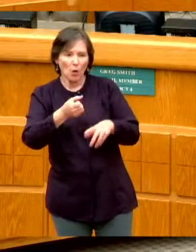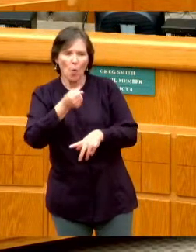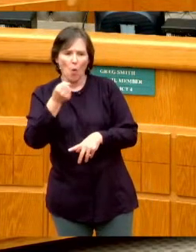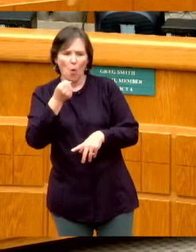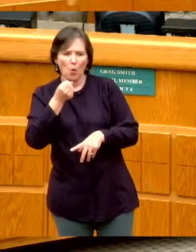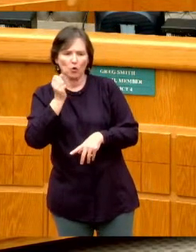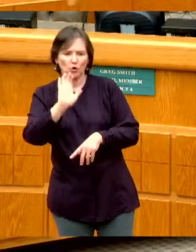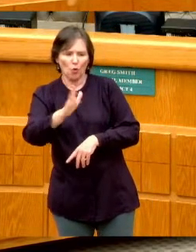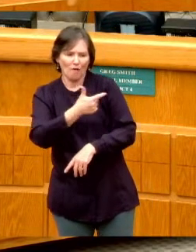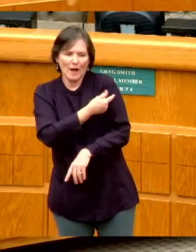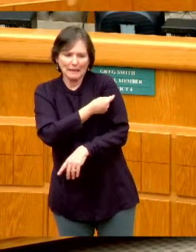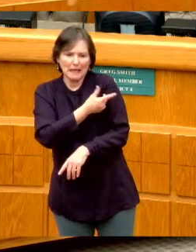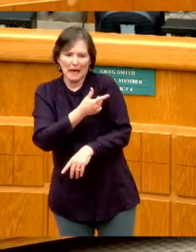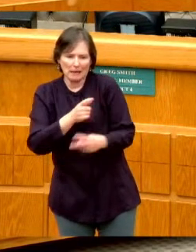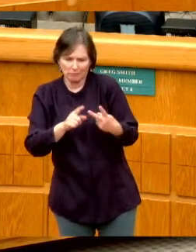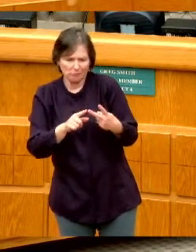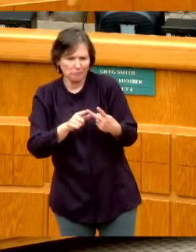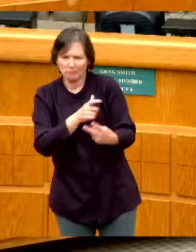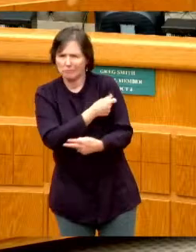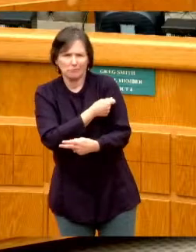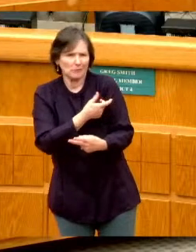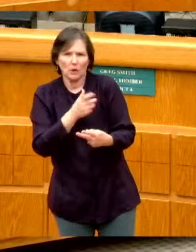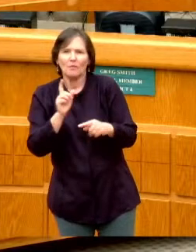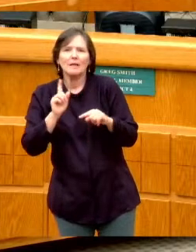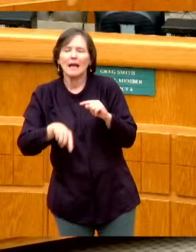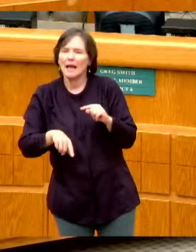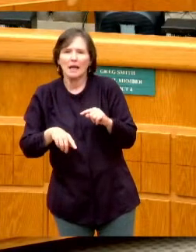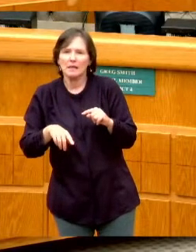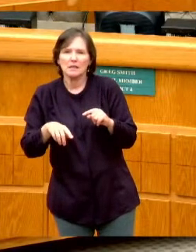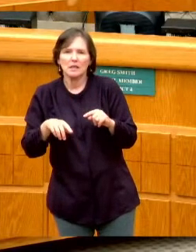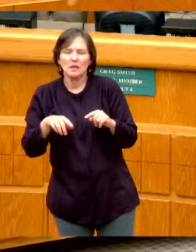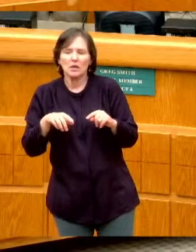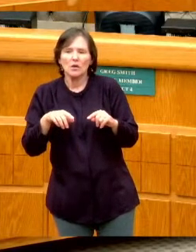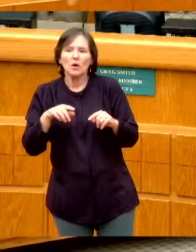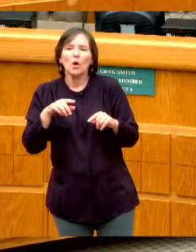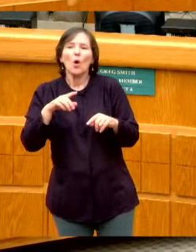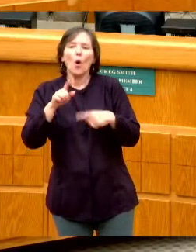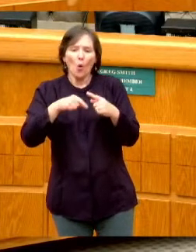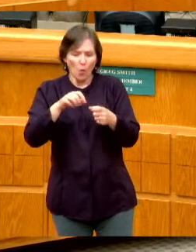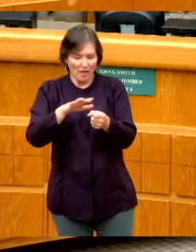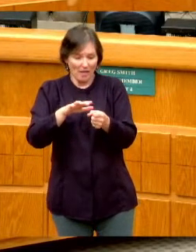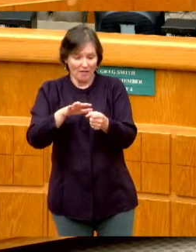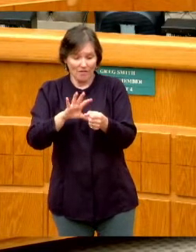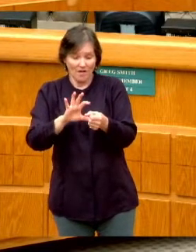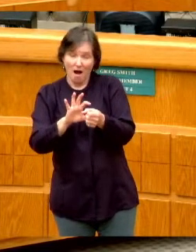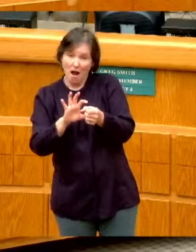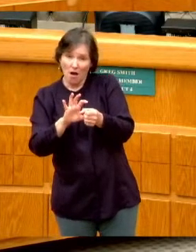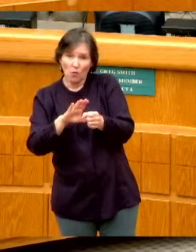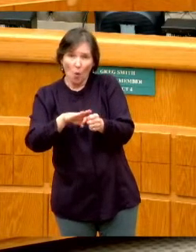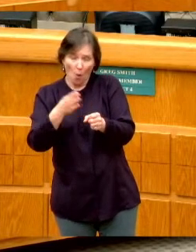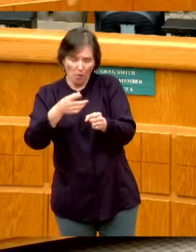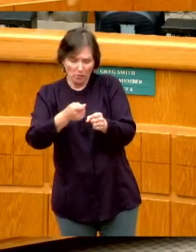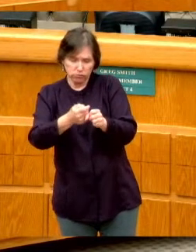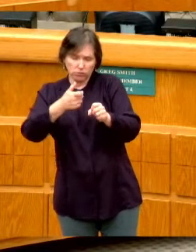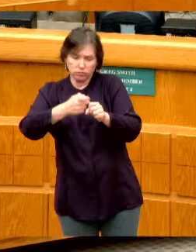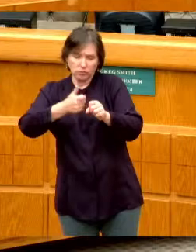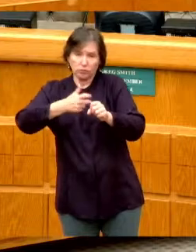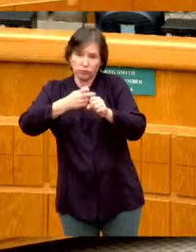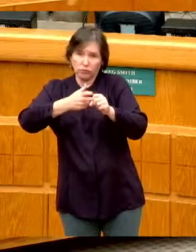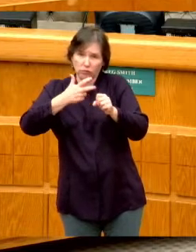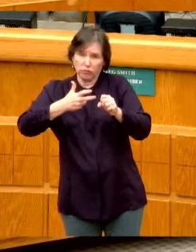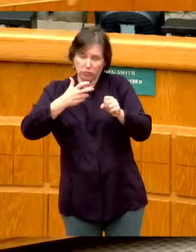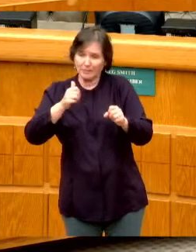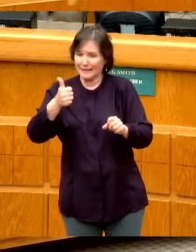used. If they are not used within a certain amount of time, we must discard them as it is recommended by the